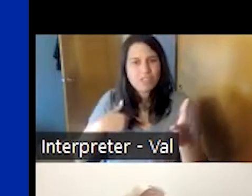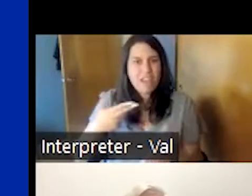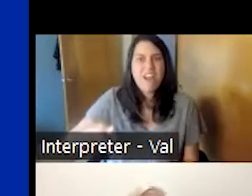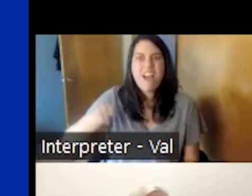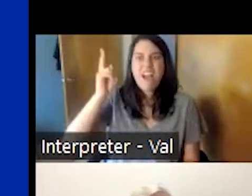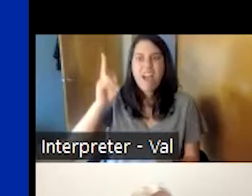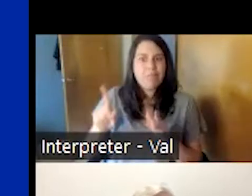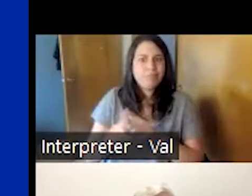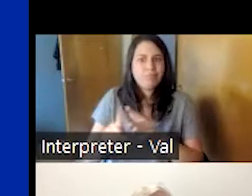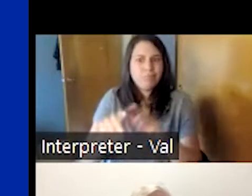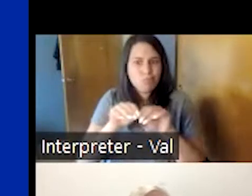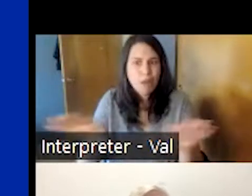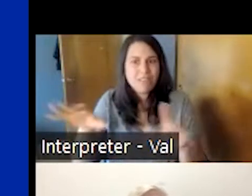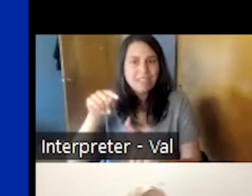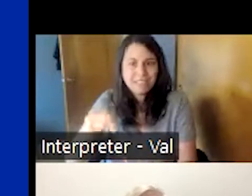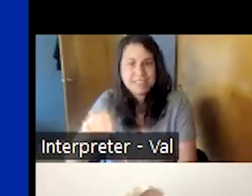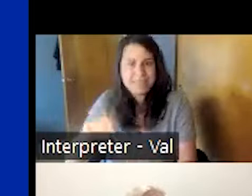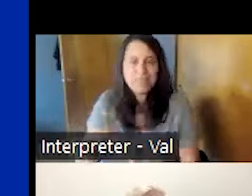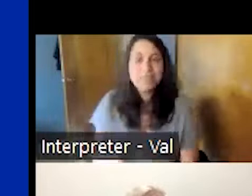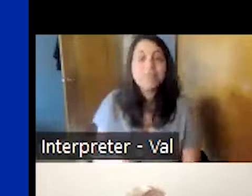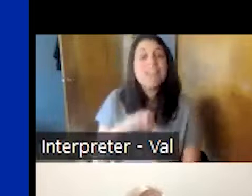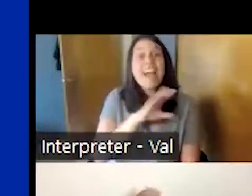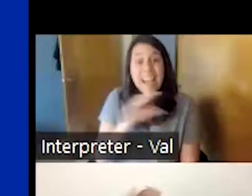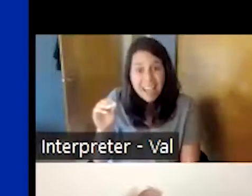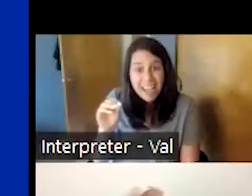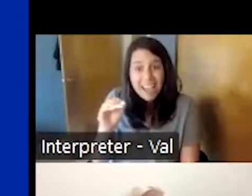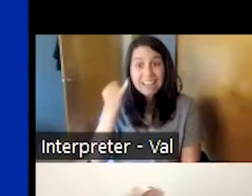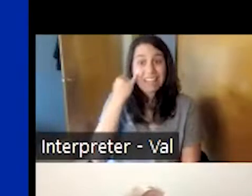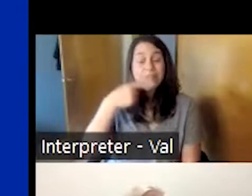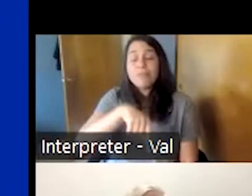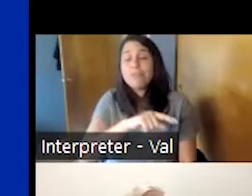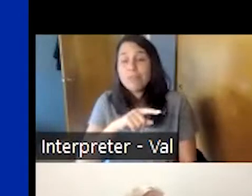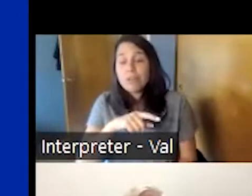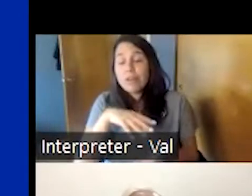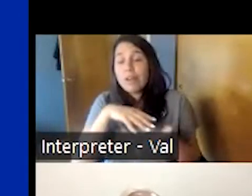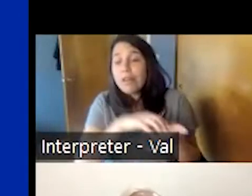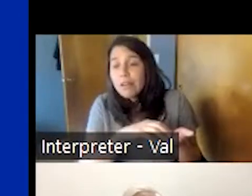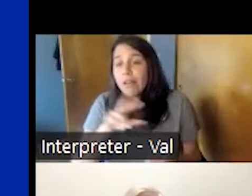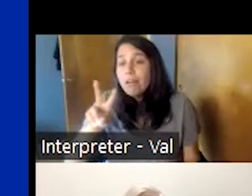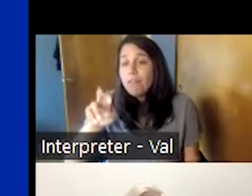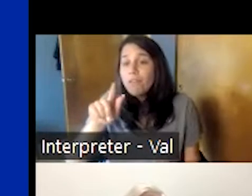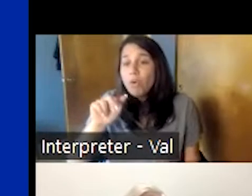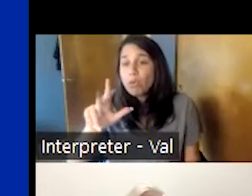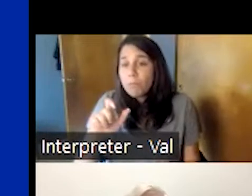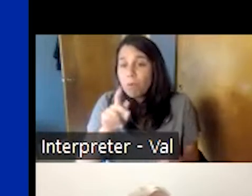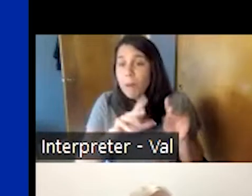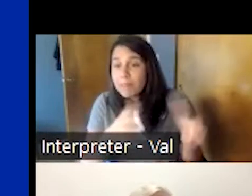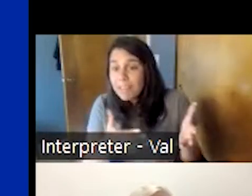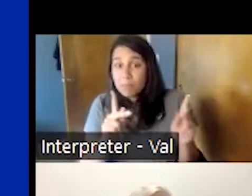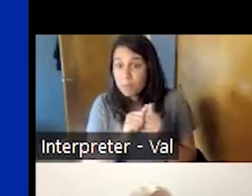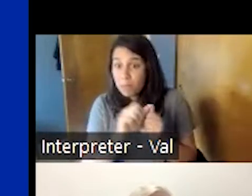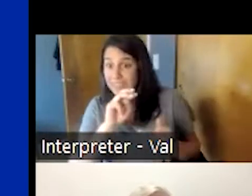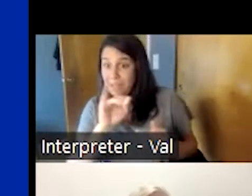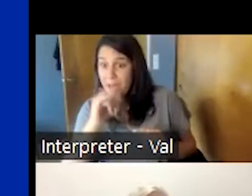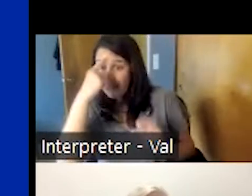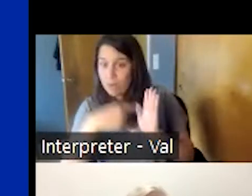and even higher prevalence among vulnerable populations, like people with serious mental illness, but it's frequently